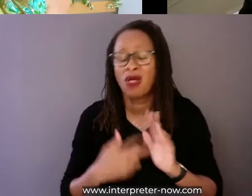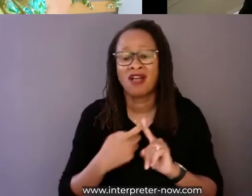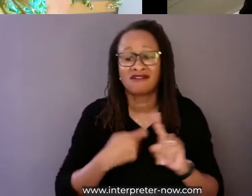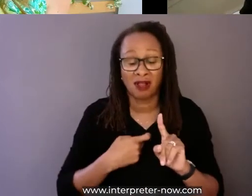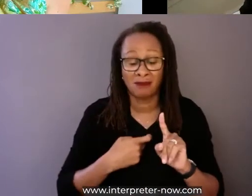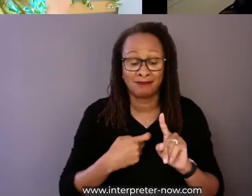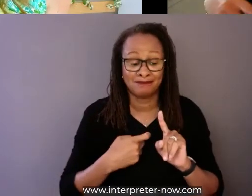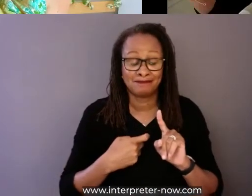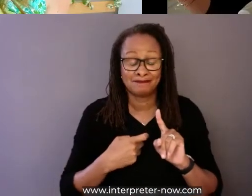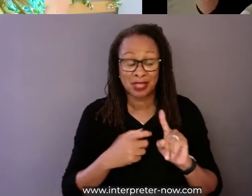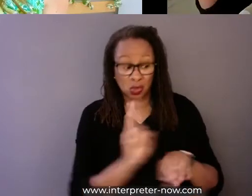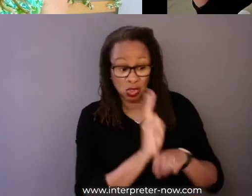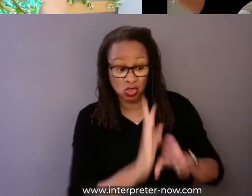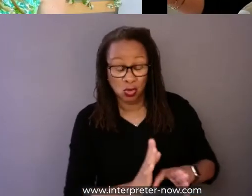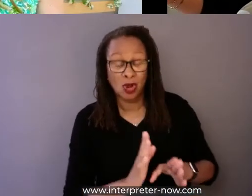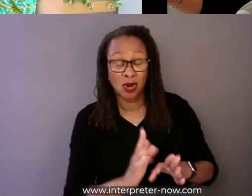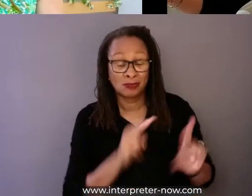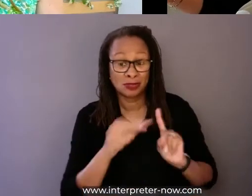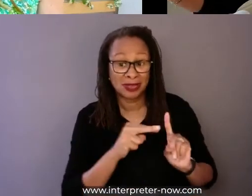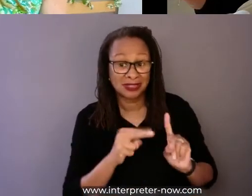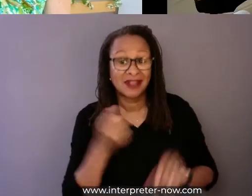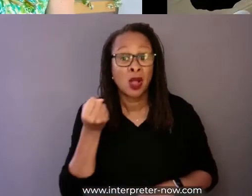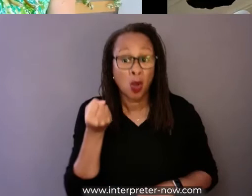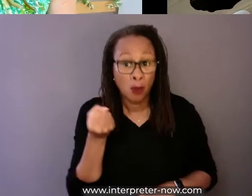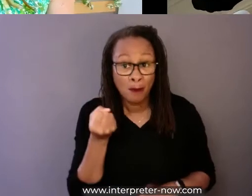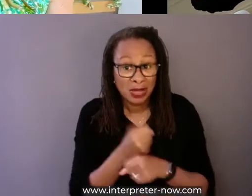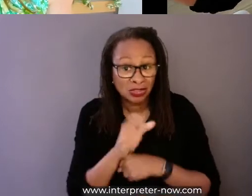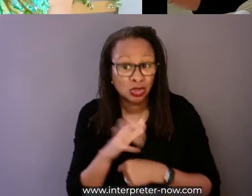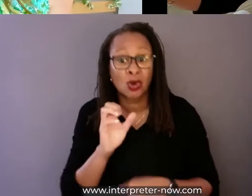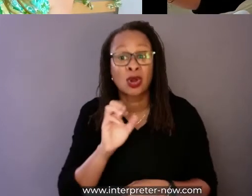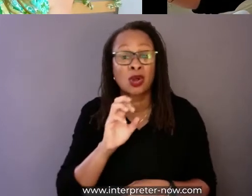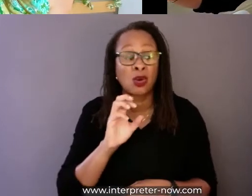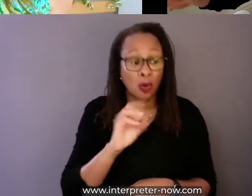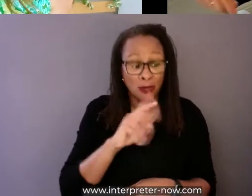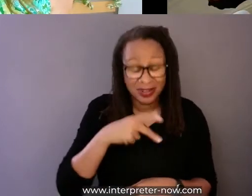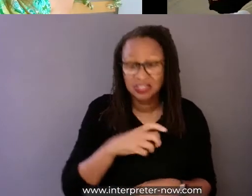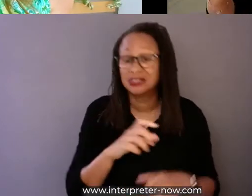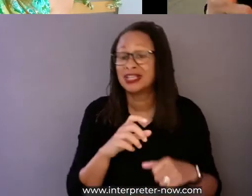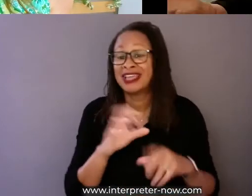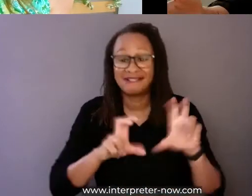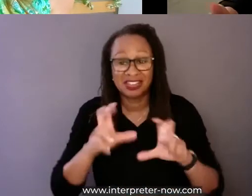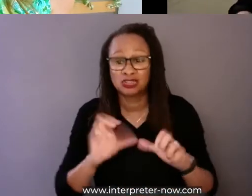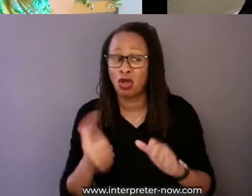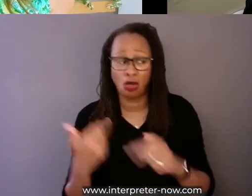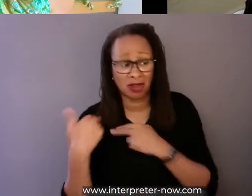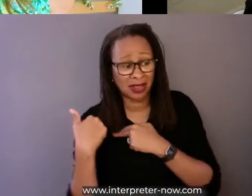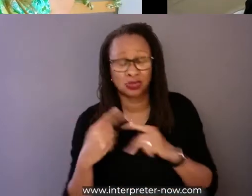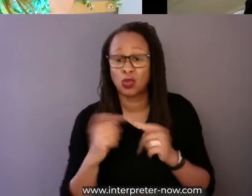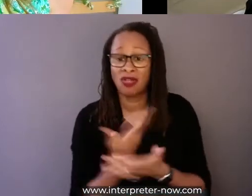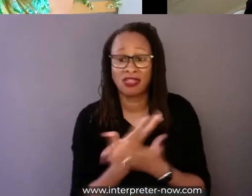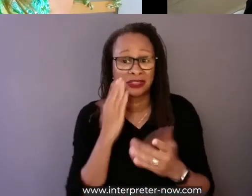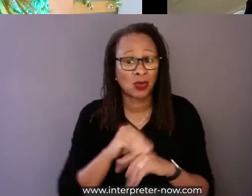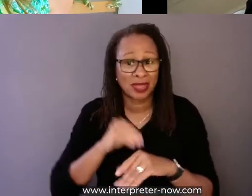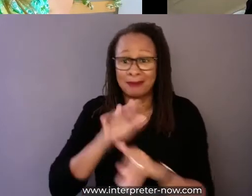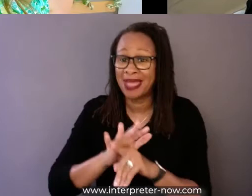consumer perspective, holding companies and corporations and investors accountable to all of the things that are going to impact the way in